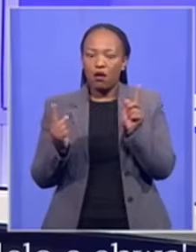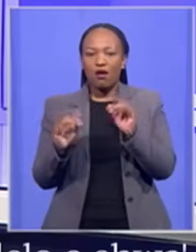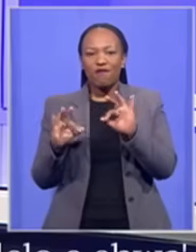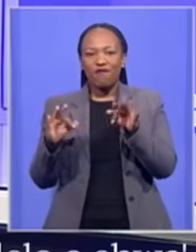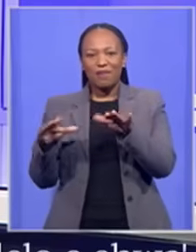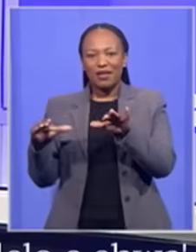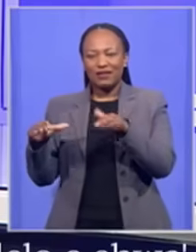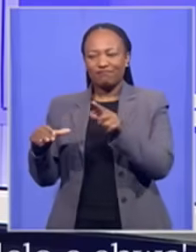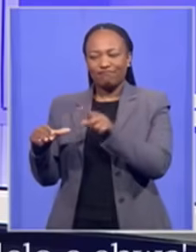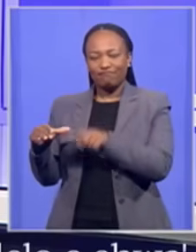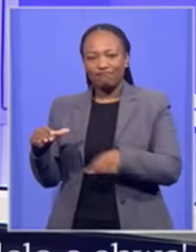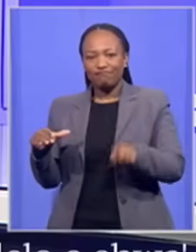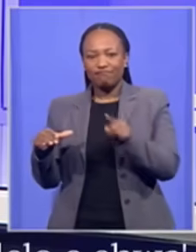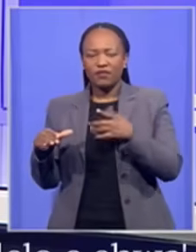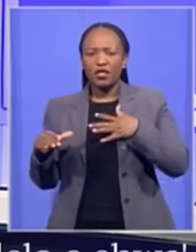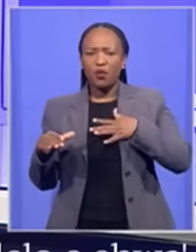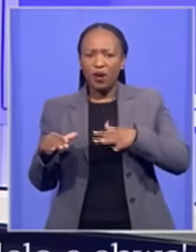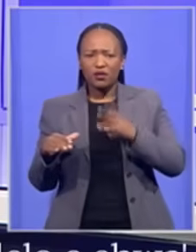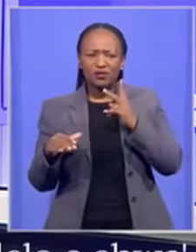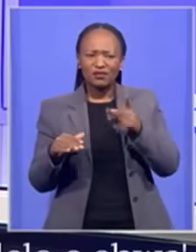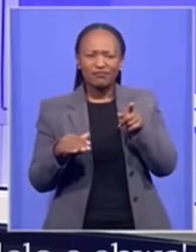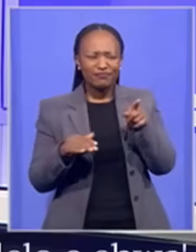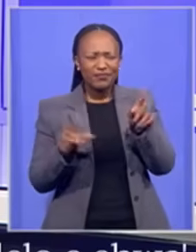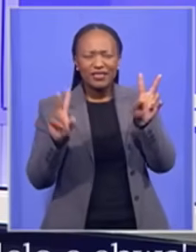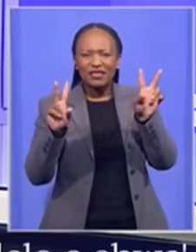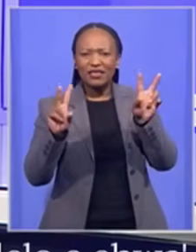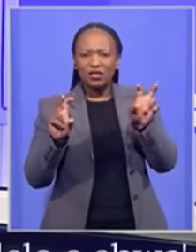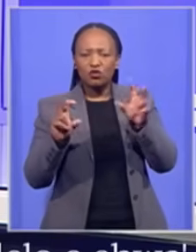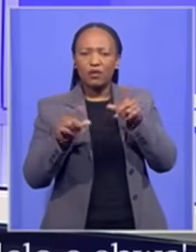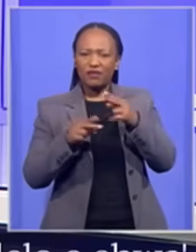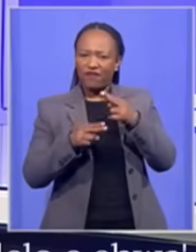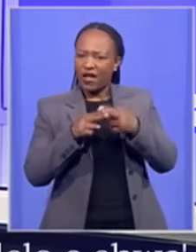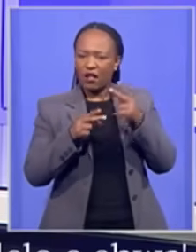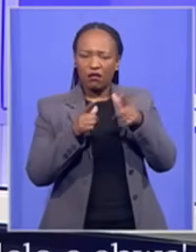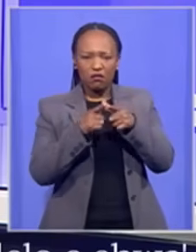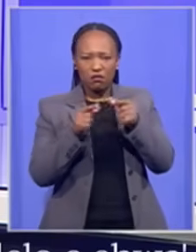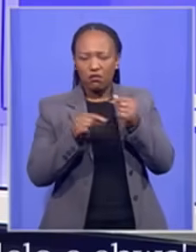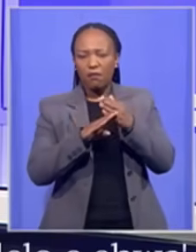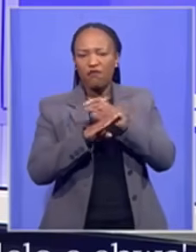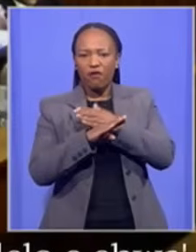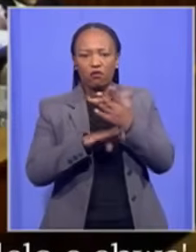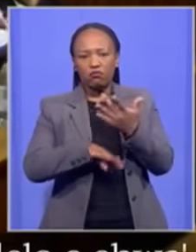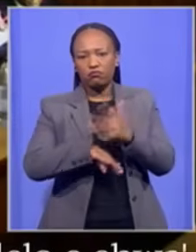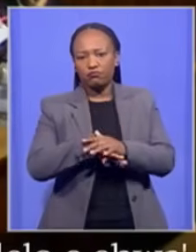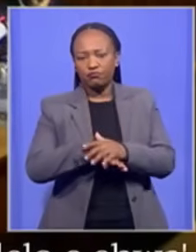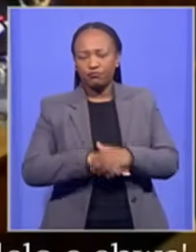ka mabaka a gore ba rata go bona taba e fihla mafelelong ba sa phela.